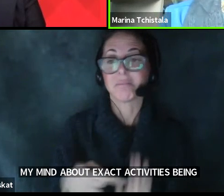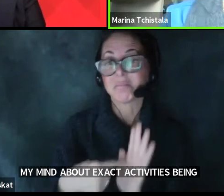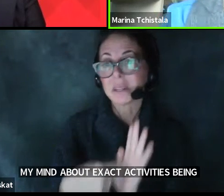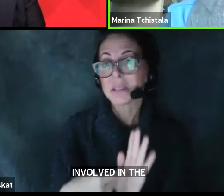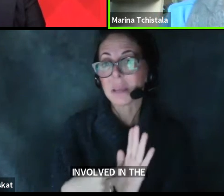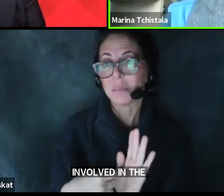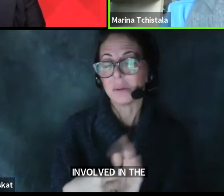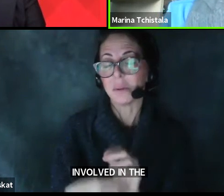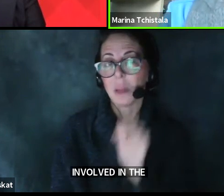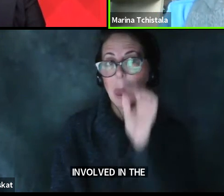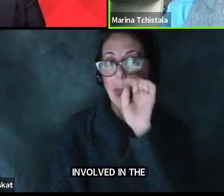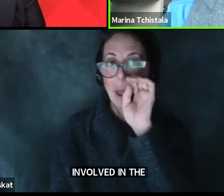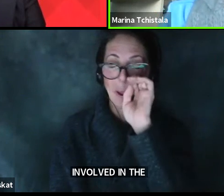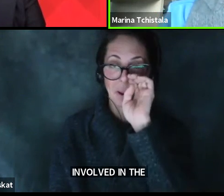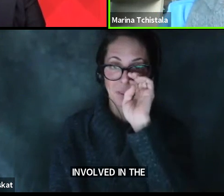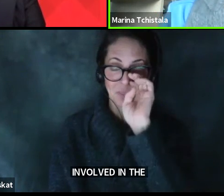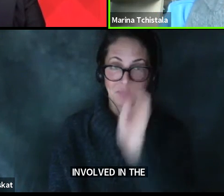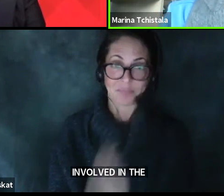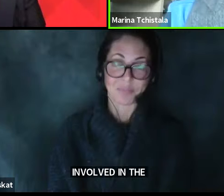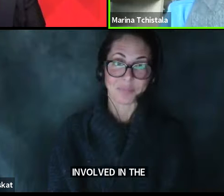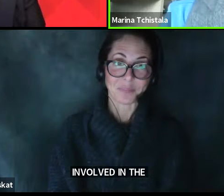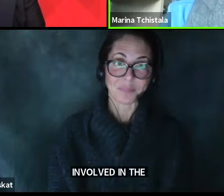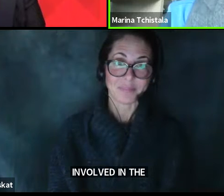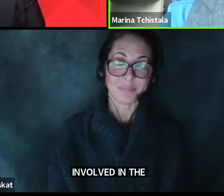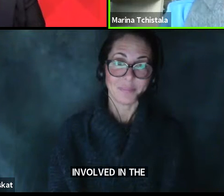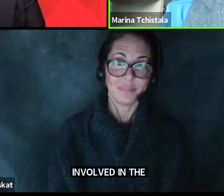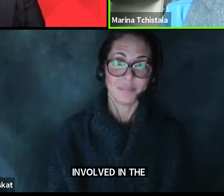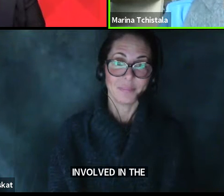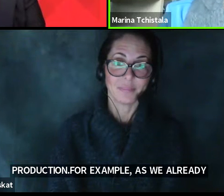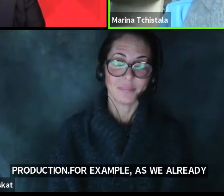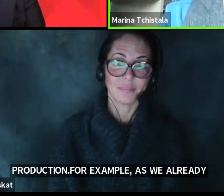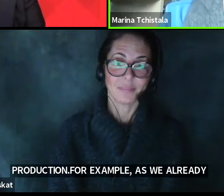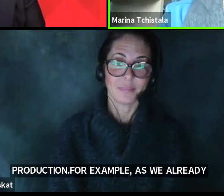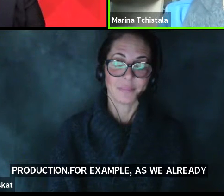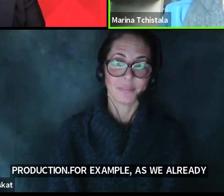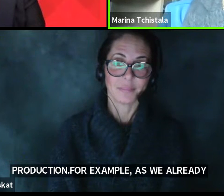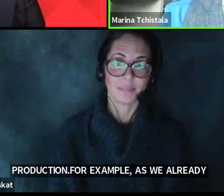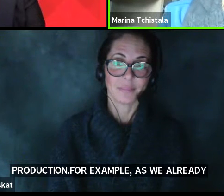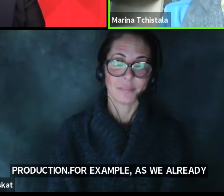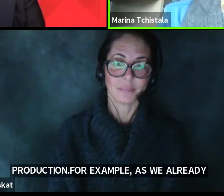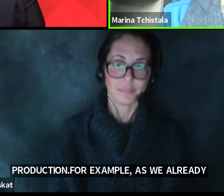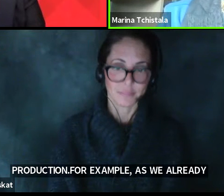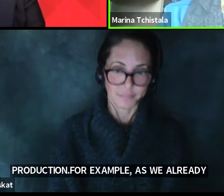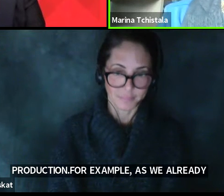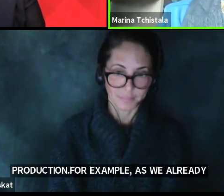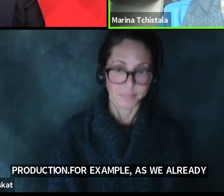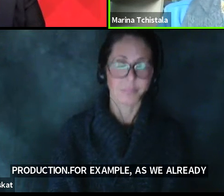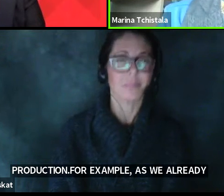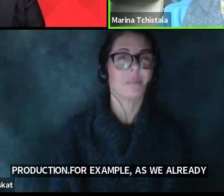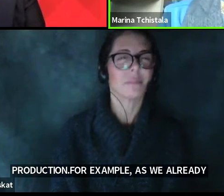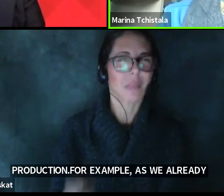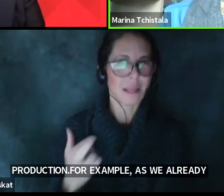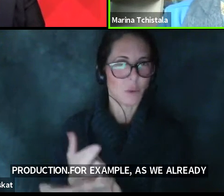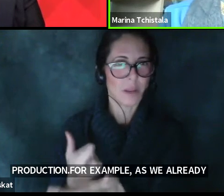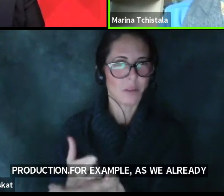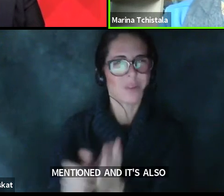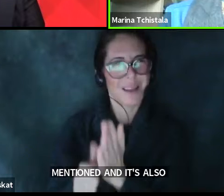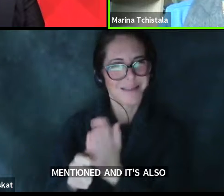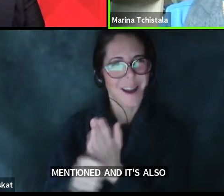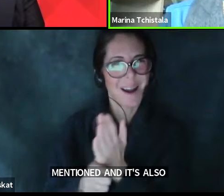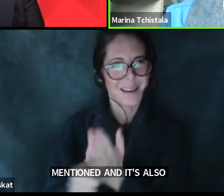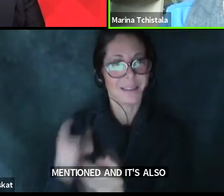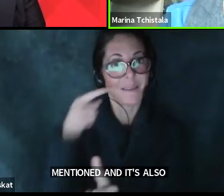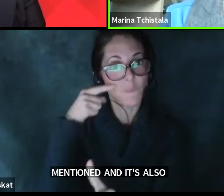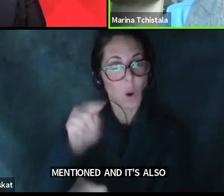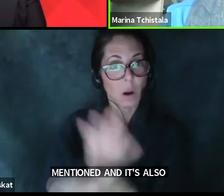mentioned, and it's also specified in the guidance for universities and